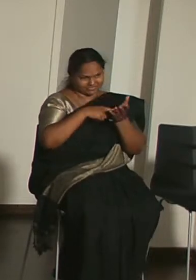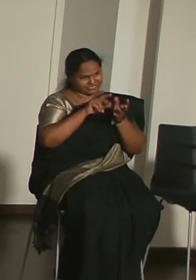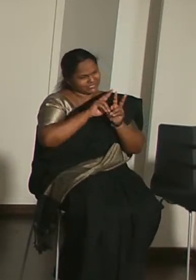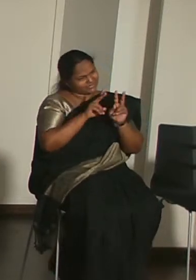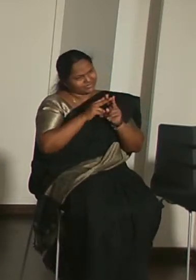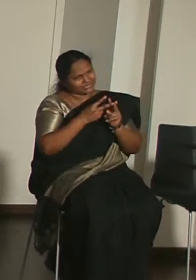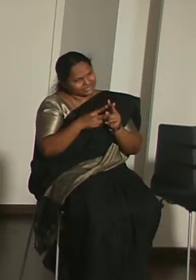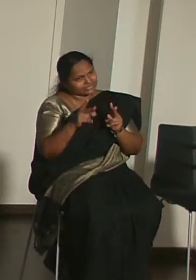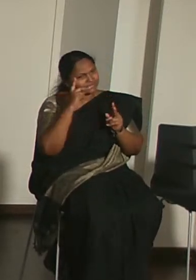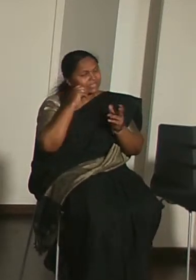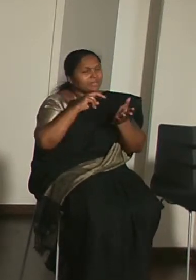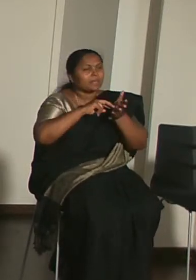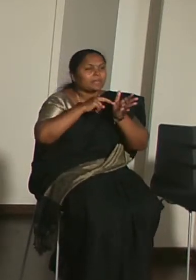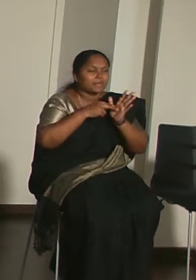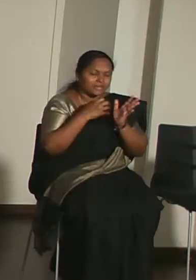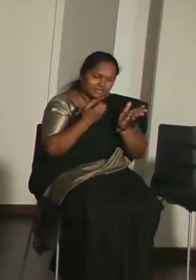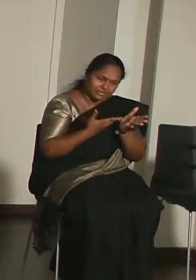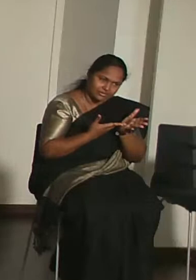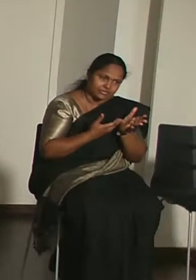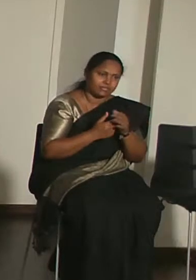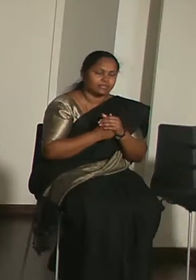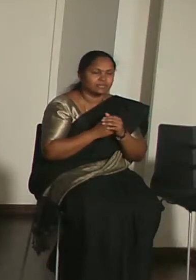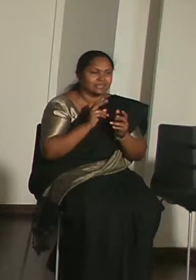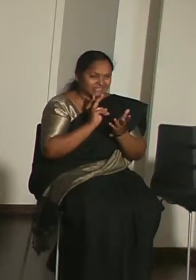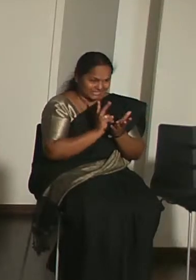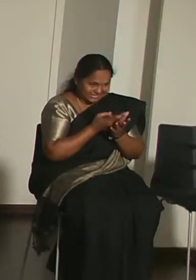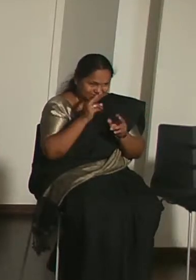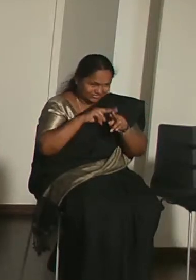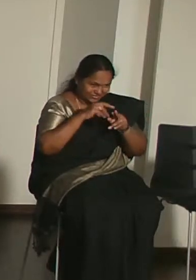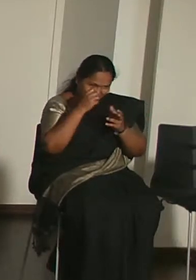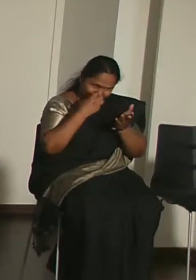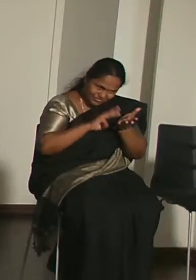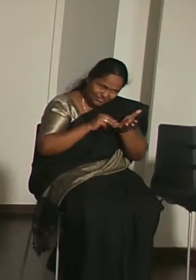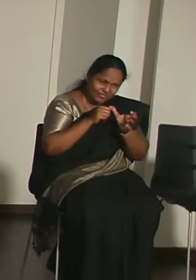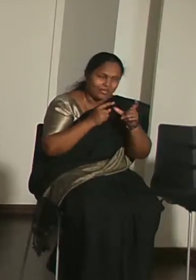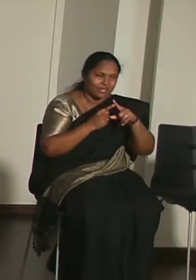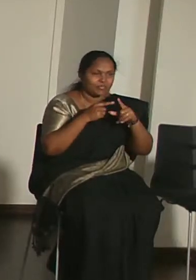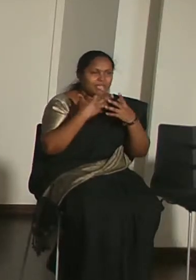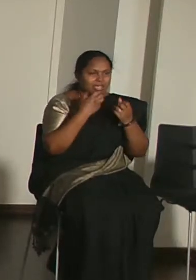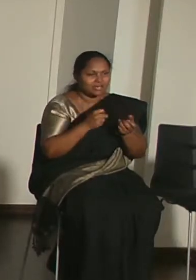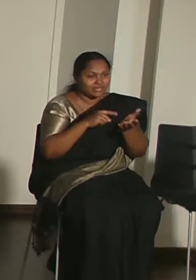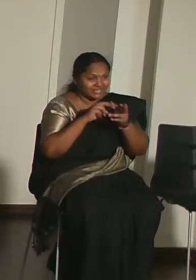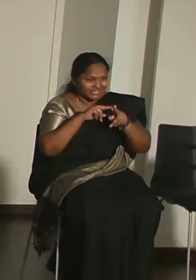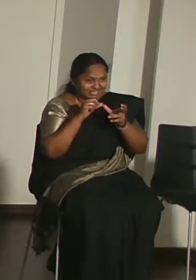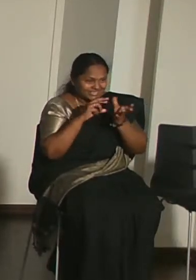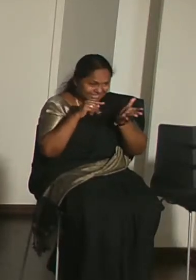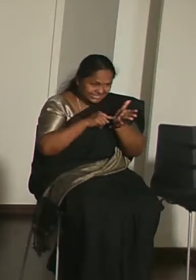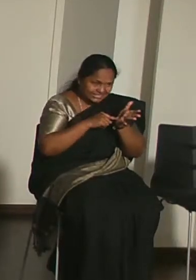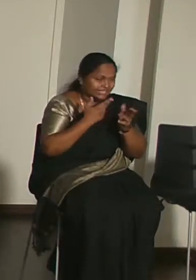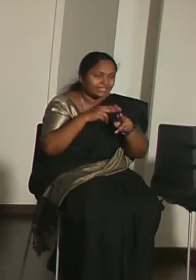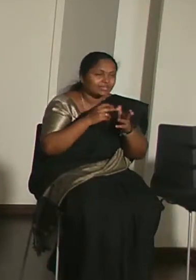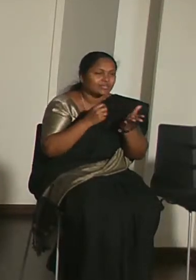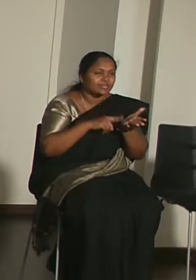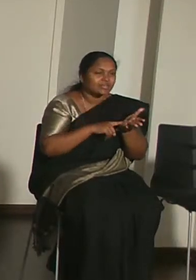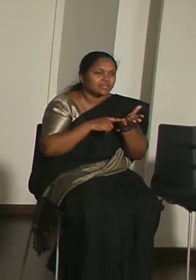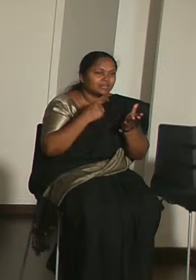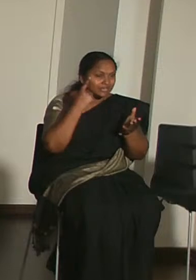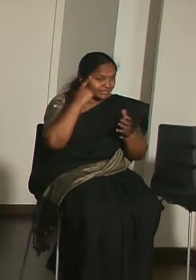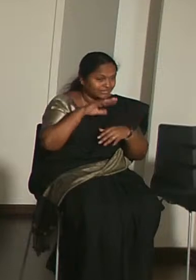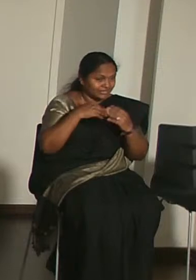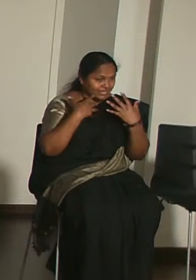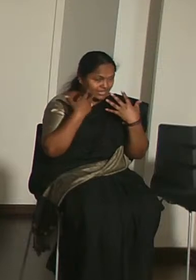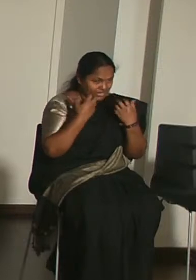from winging it, which is a different format altogether. But within this format, I think because we